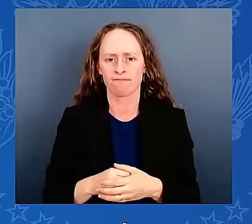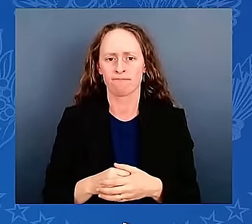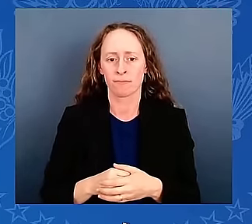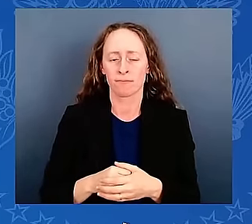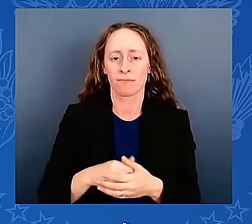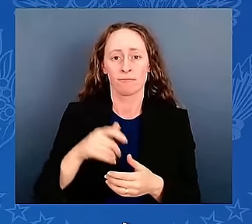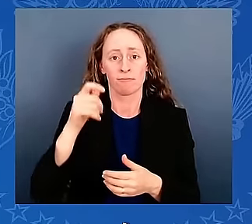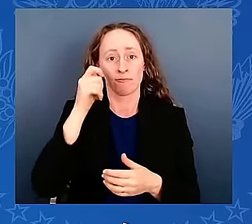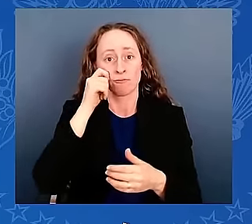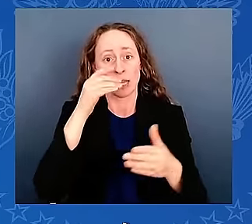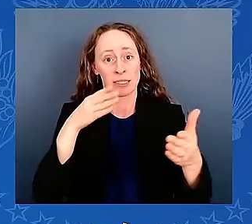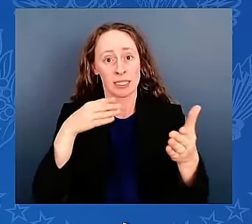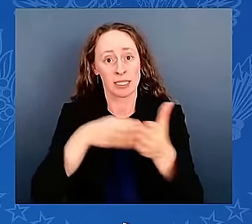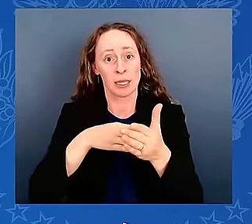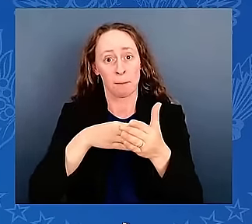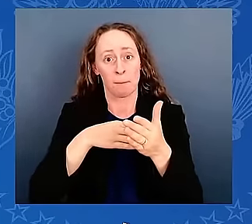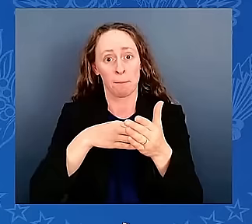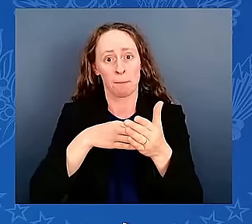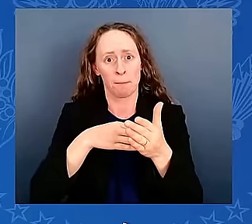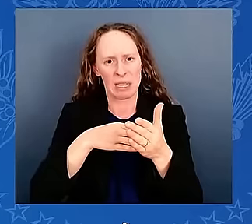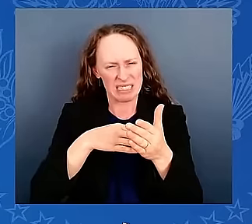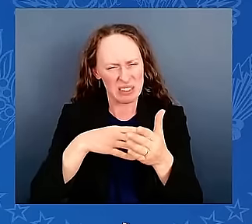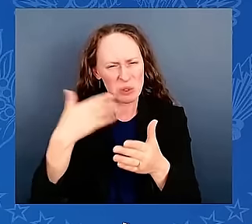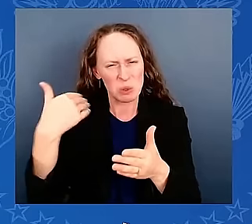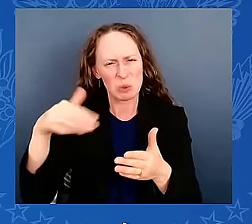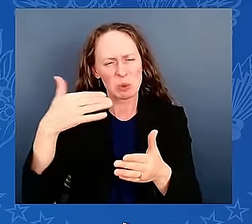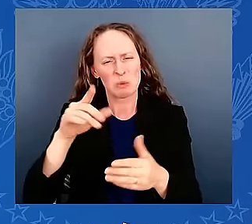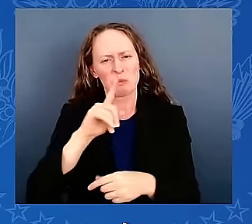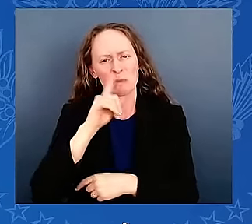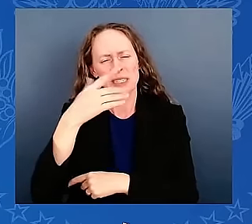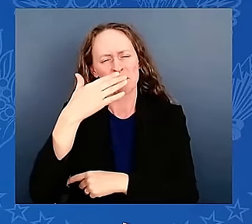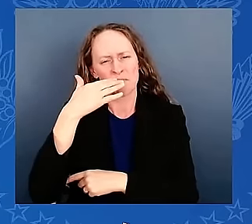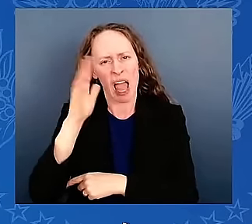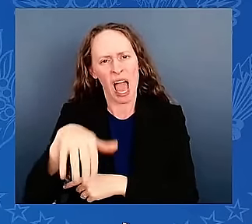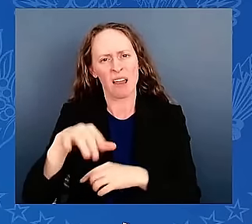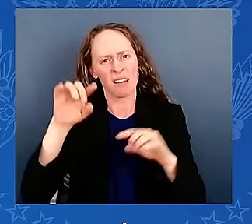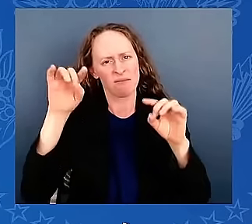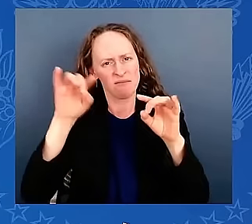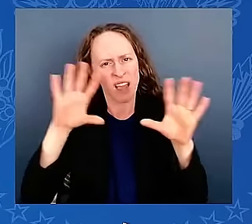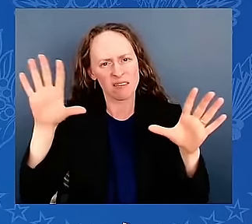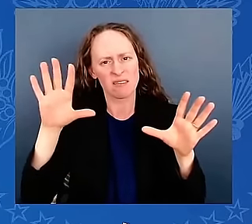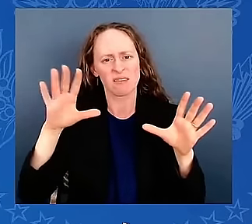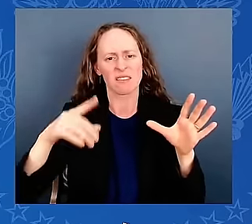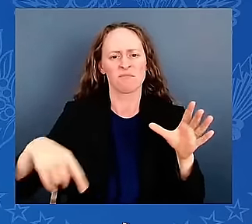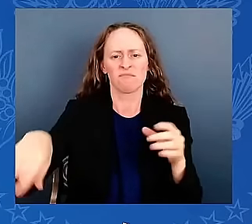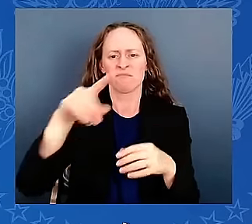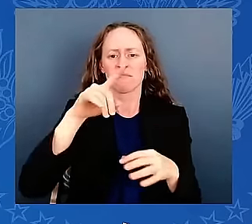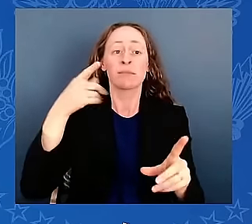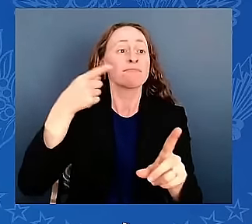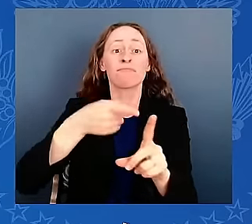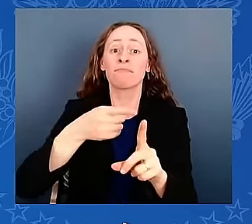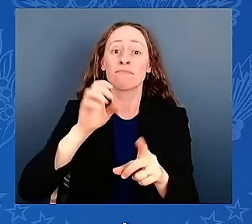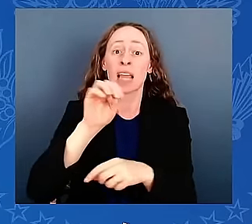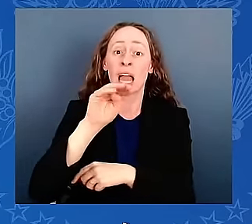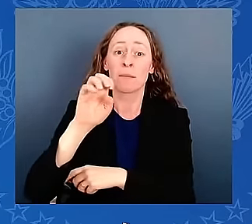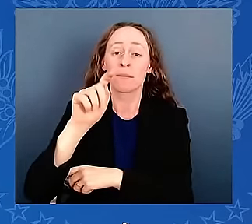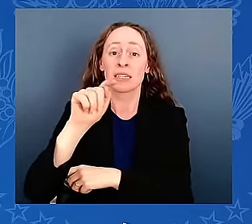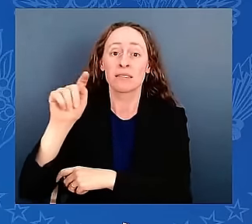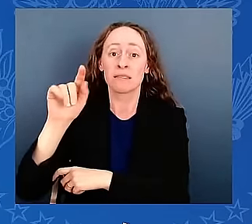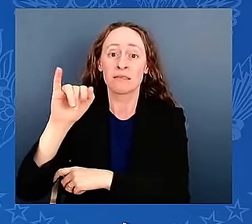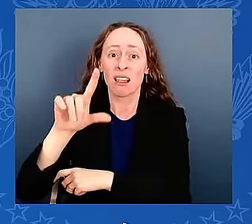Emmett Till or the church bombing of the four little girls in Birmingham or in countless other